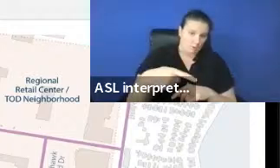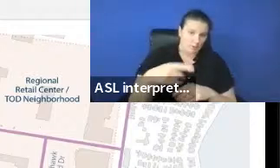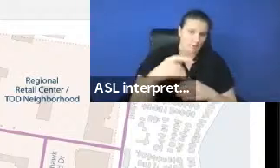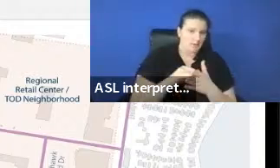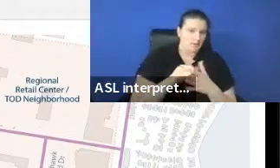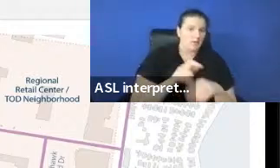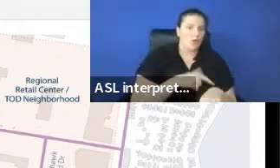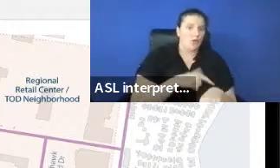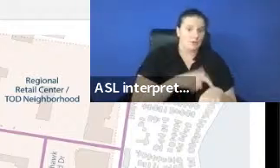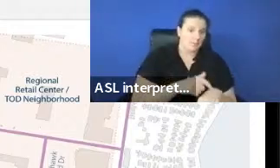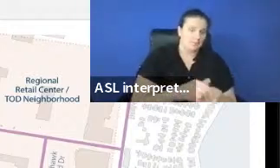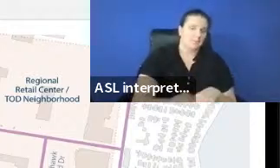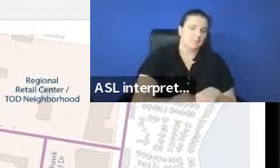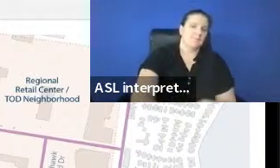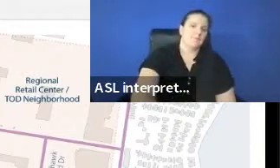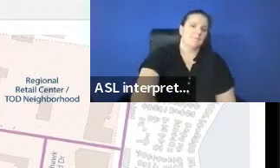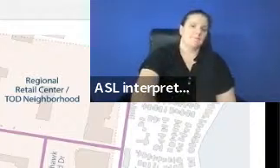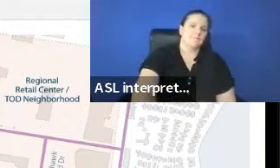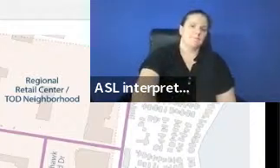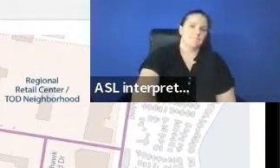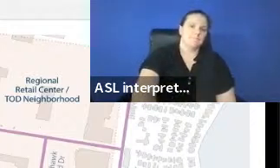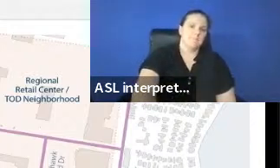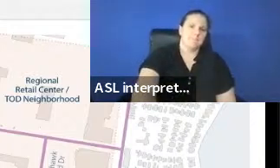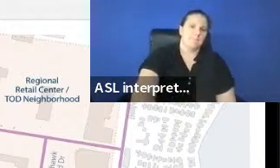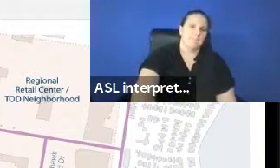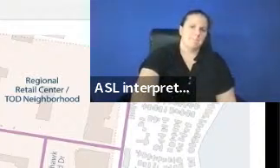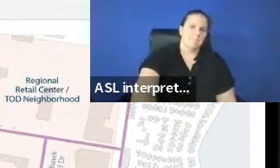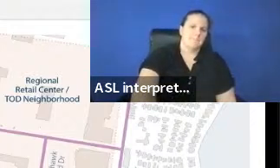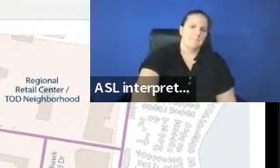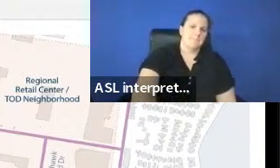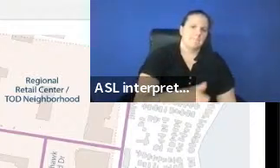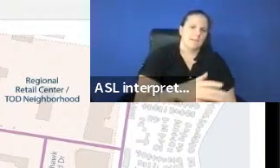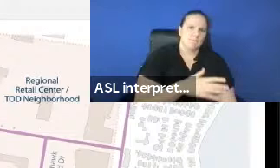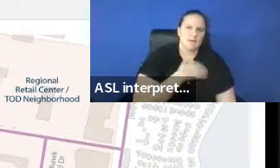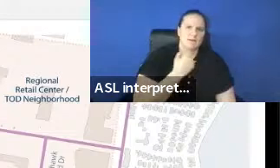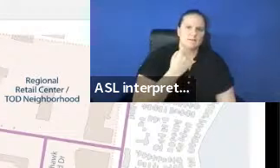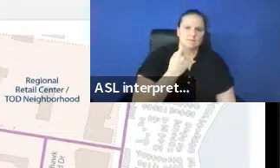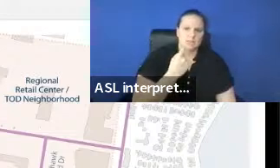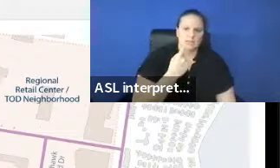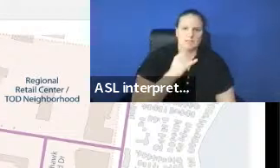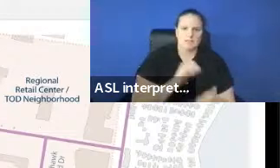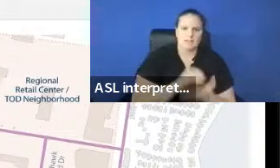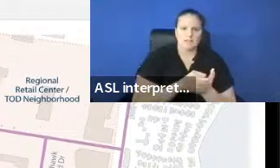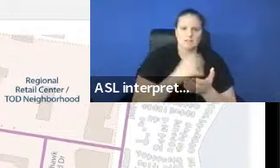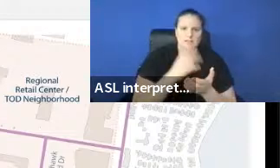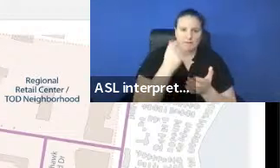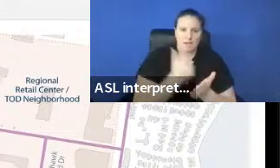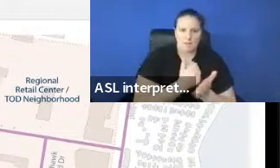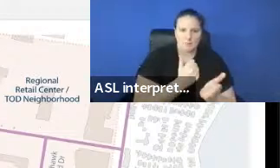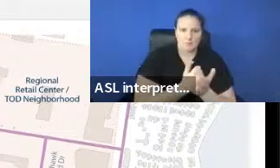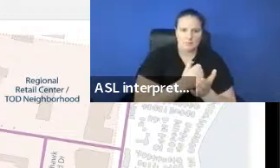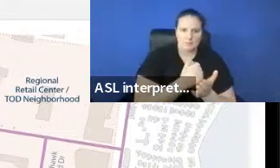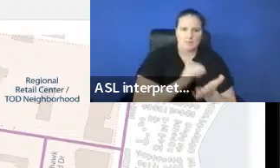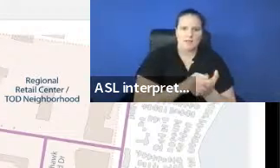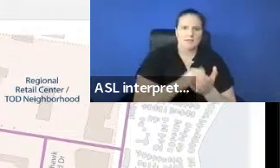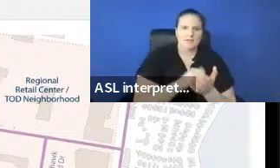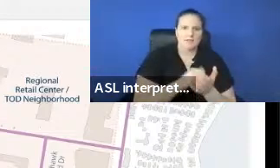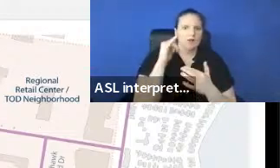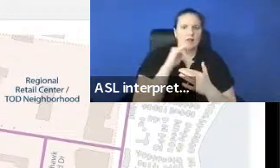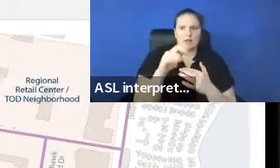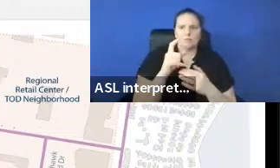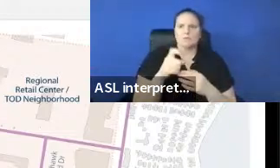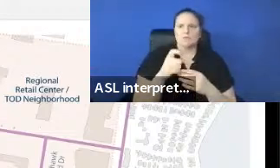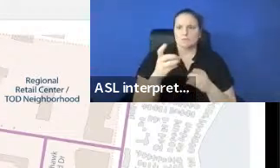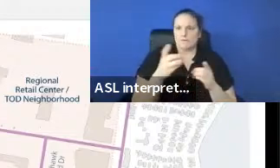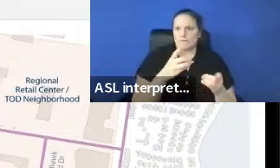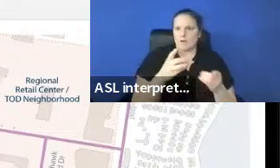time. So what I'm understanding here, and see if I can help this, it sounds like we need to